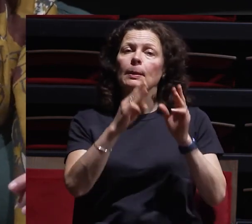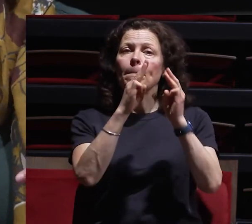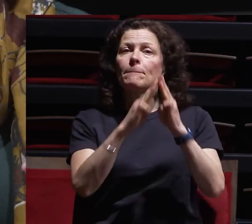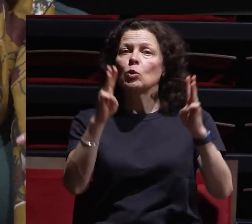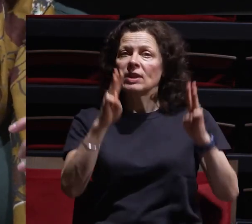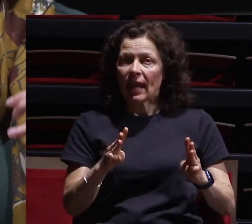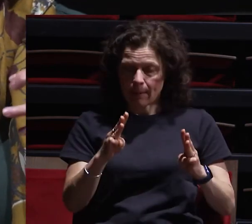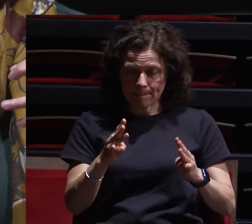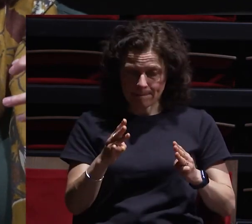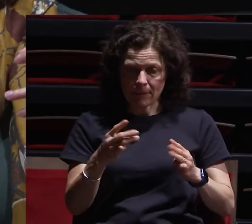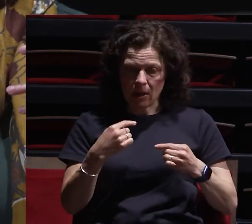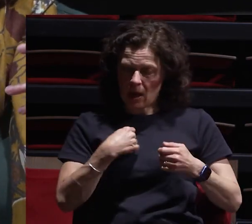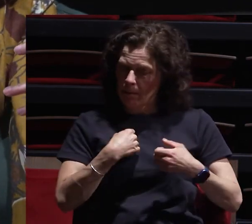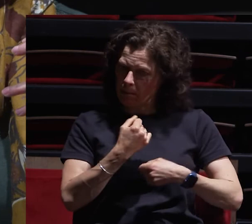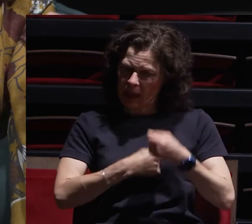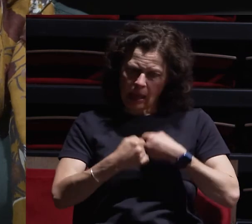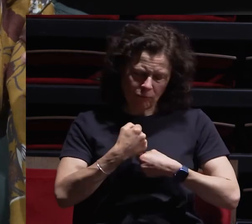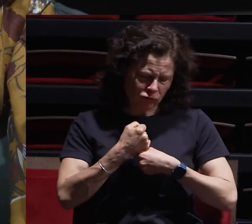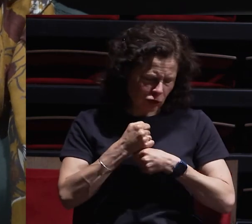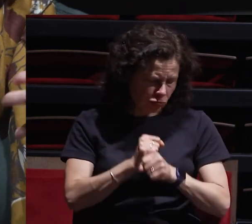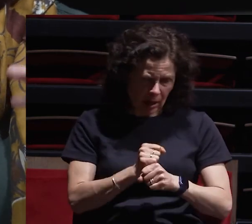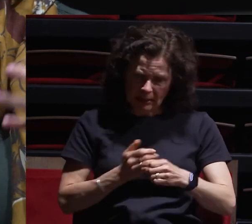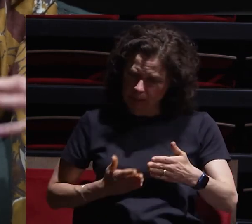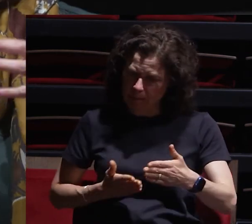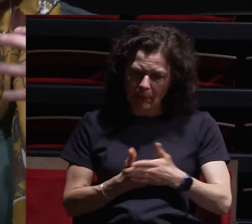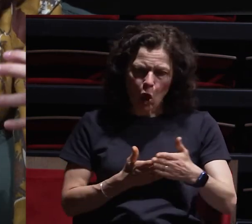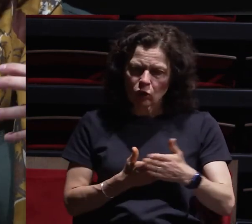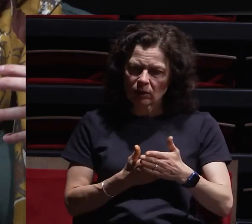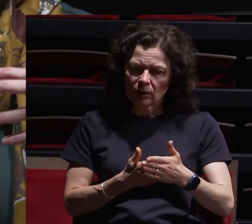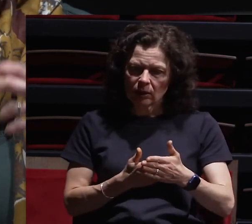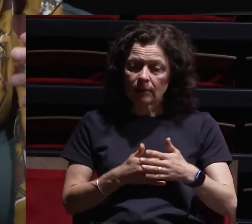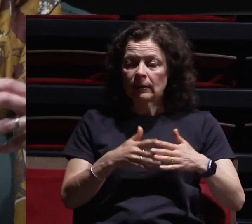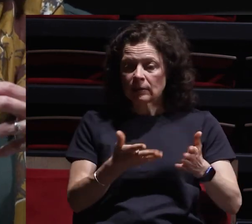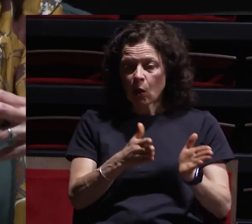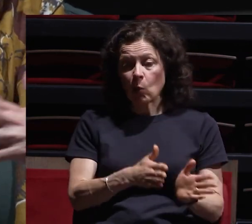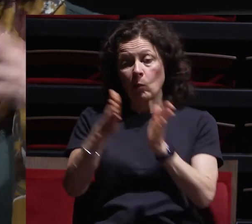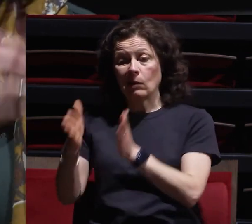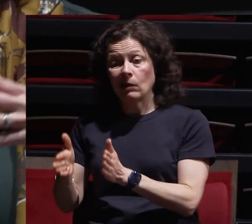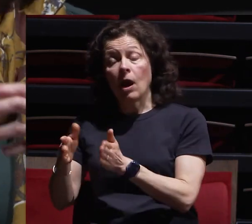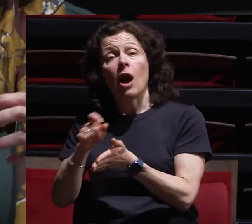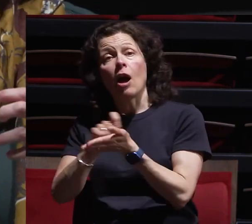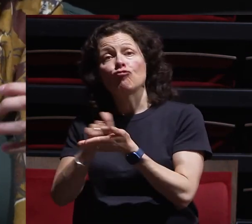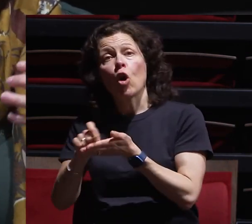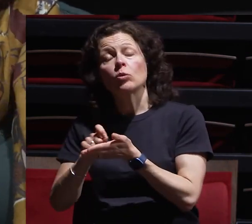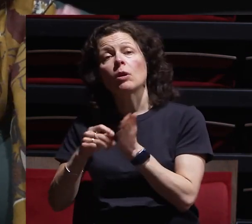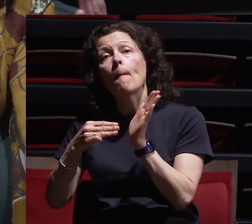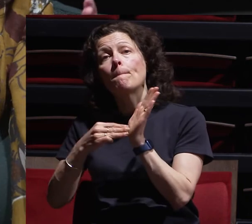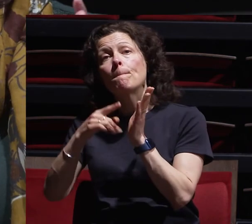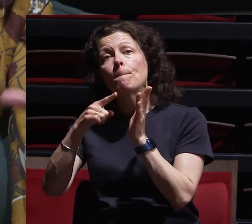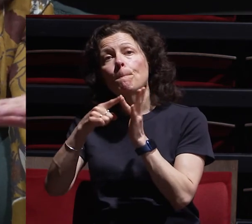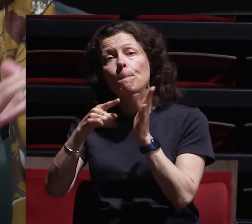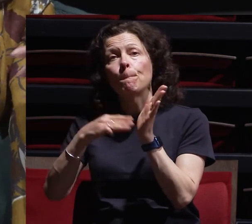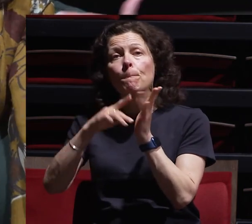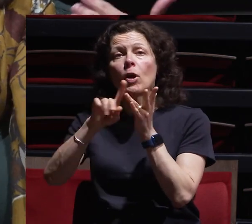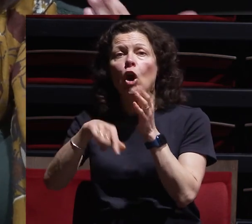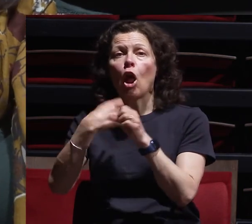was writing Museum, I got frustrated and blocked about some stuff in it. So I wrote a monologue